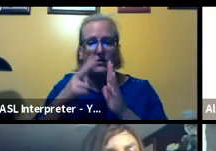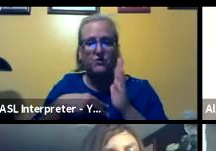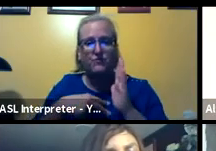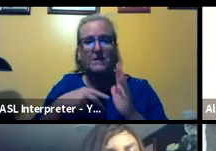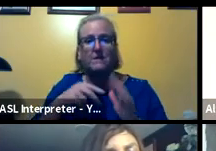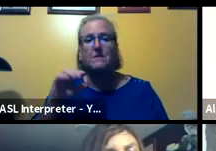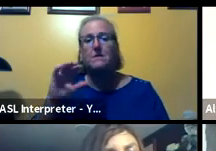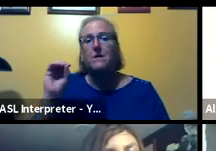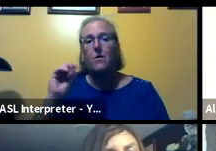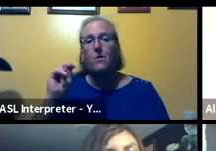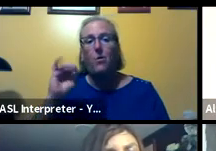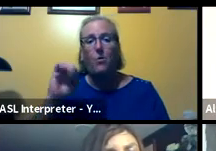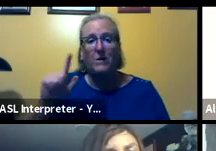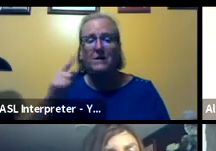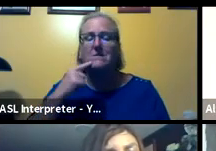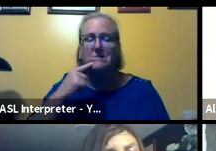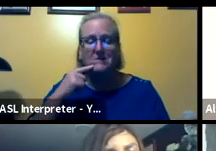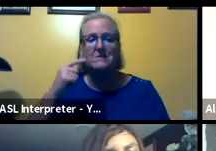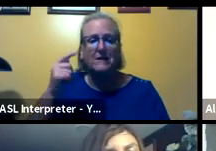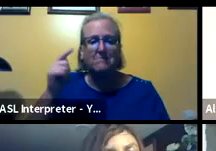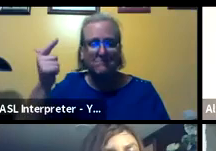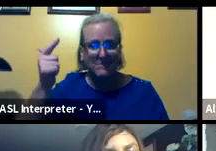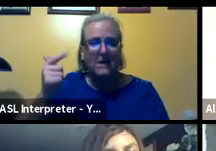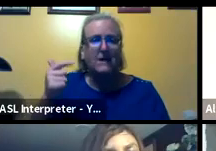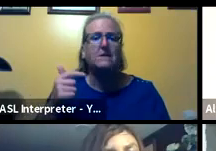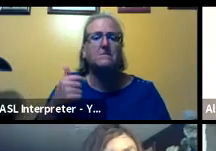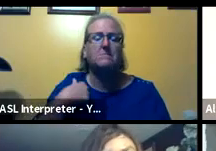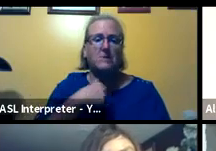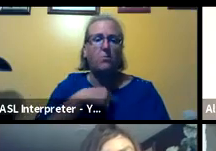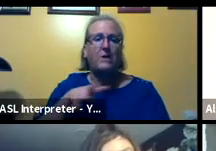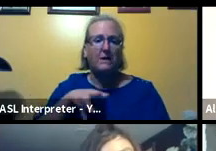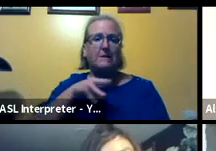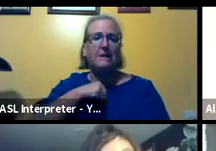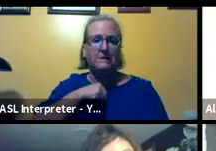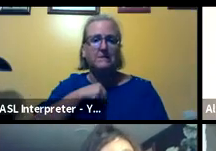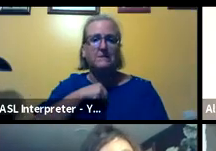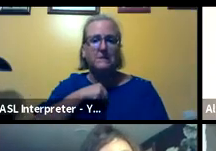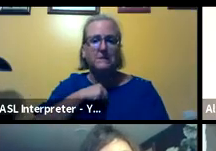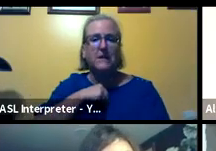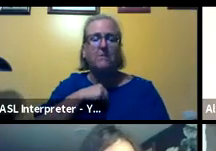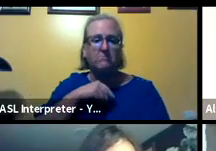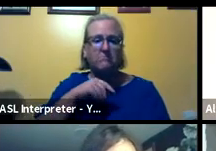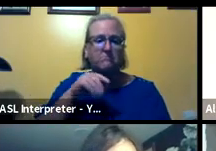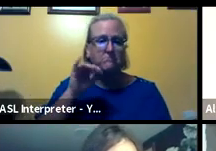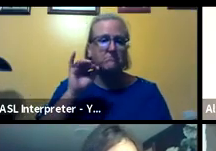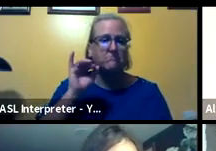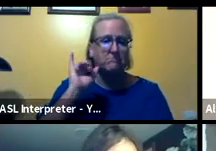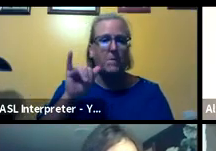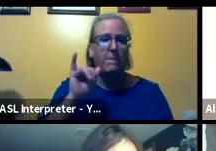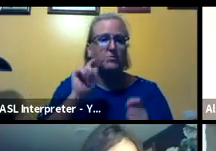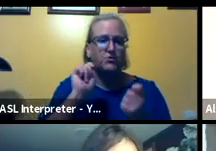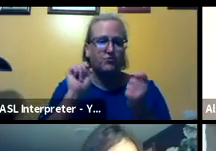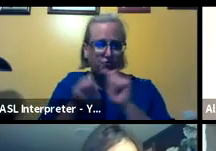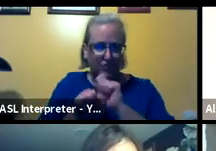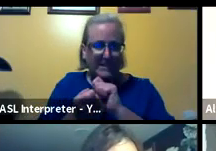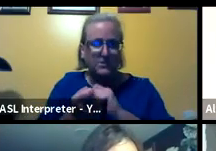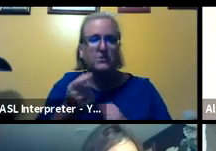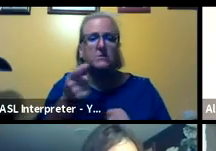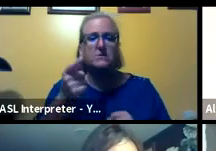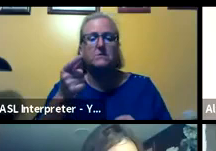O'Neill, a second. Been moved and seconded that we accept the first read for the changes to board